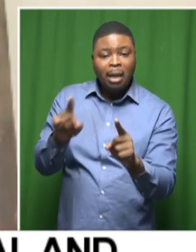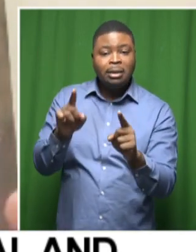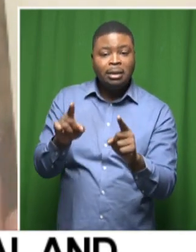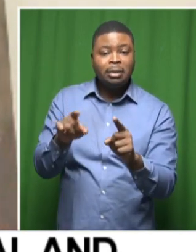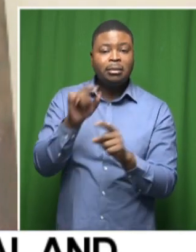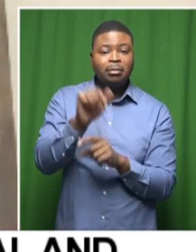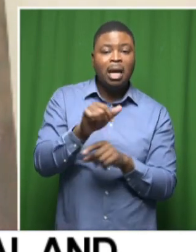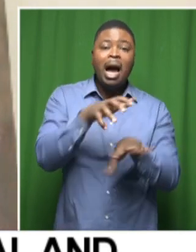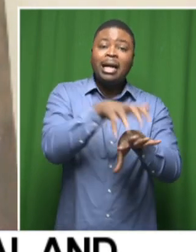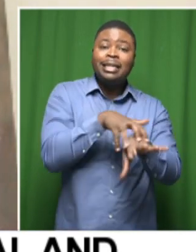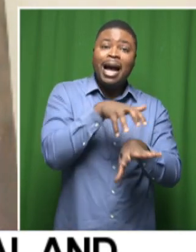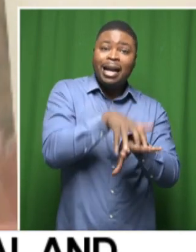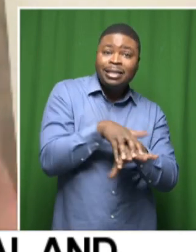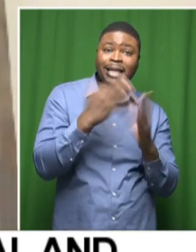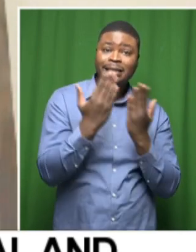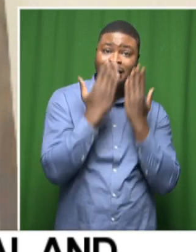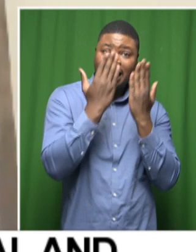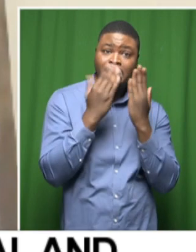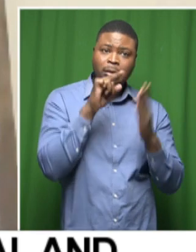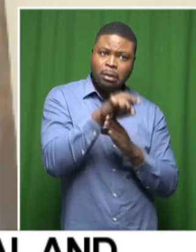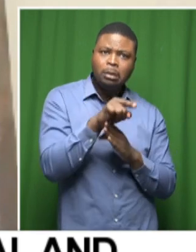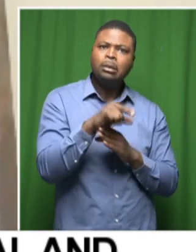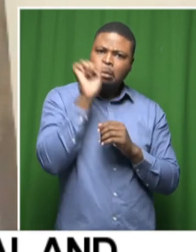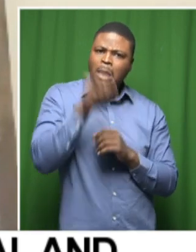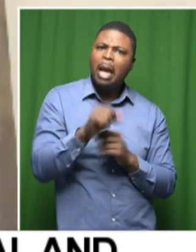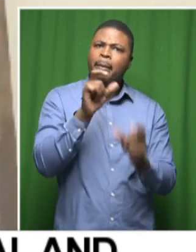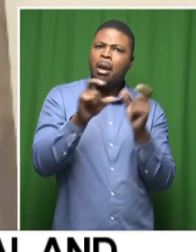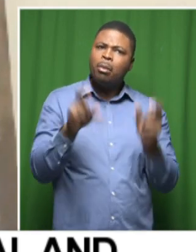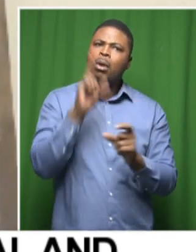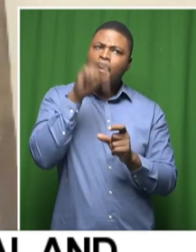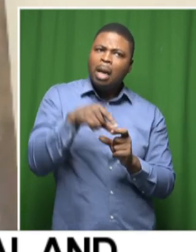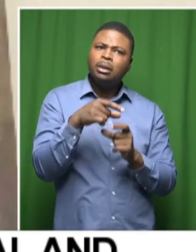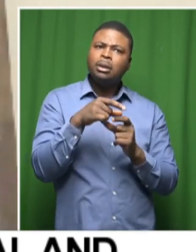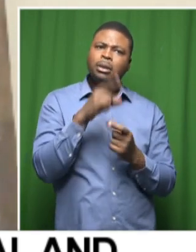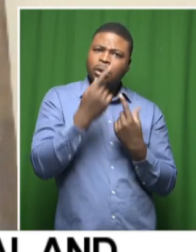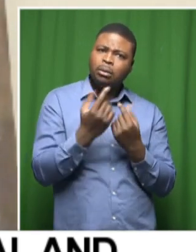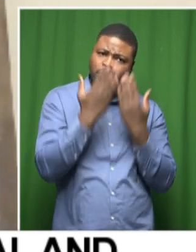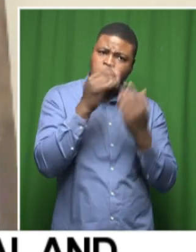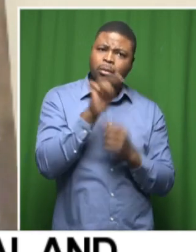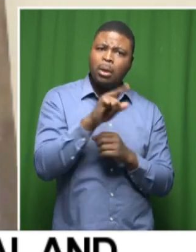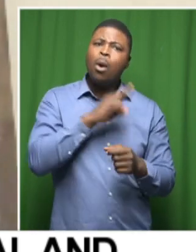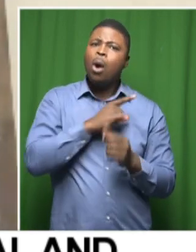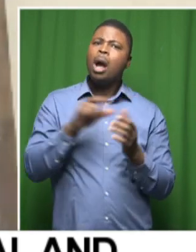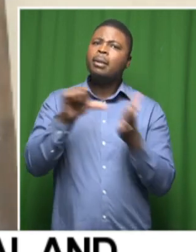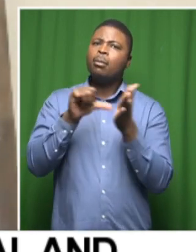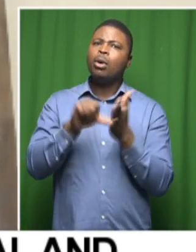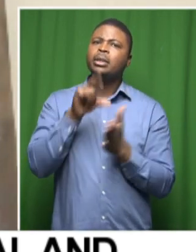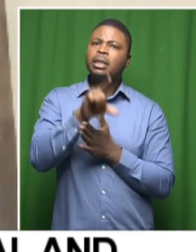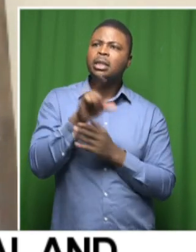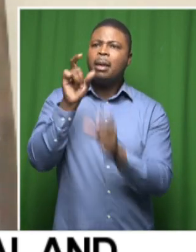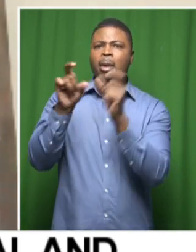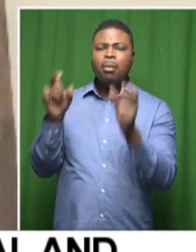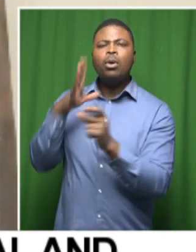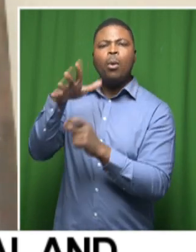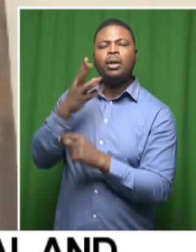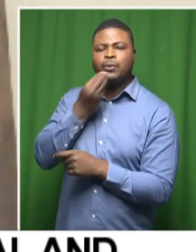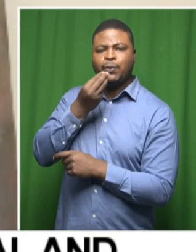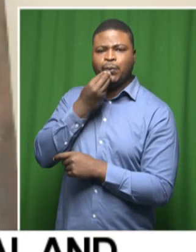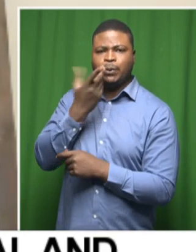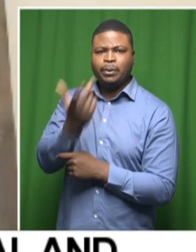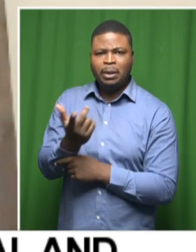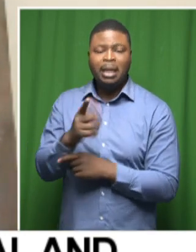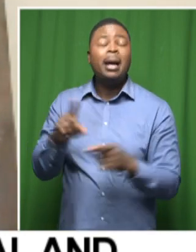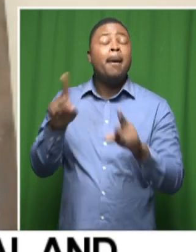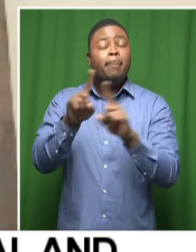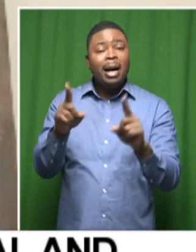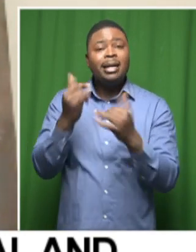think it's a worthwhile vocation because people will always need to be fed. The thing that's difficult is to say in the context of what climate in our